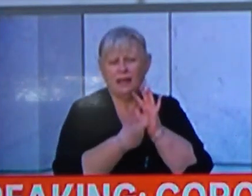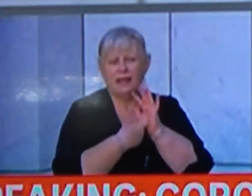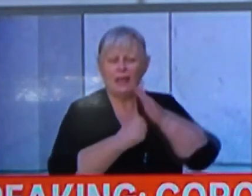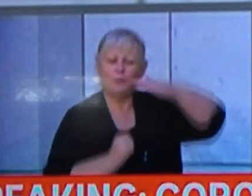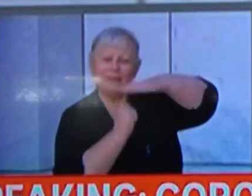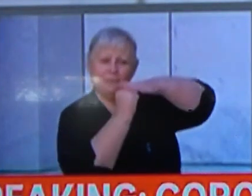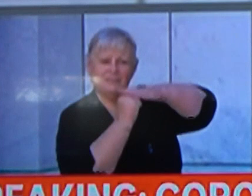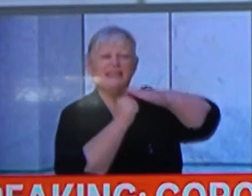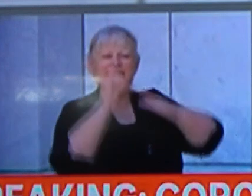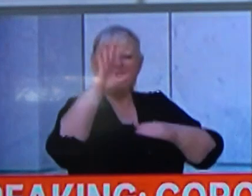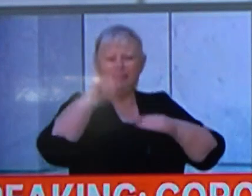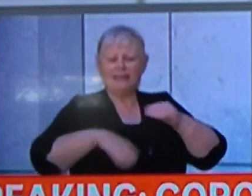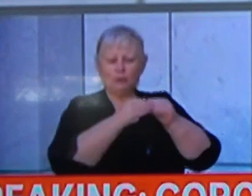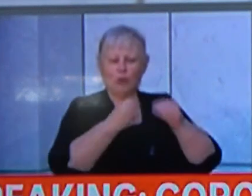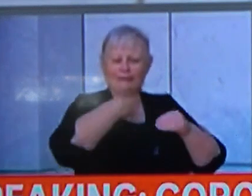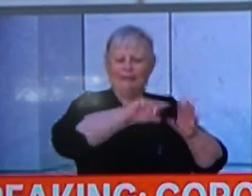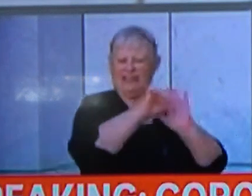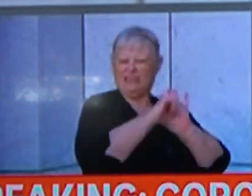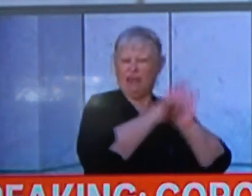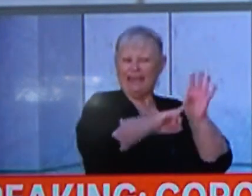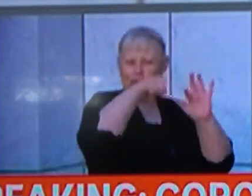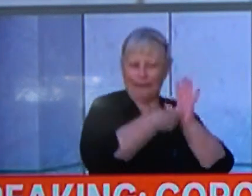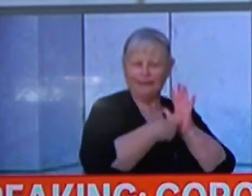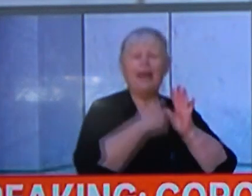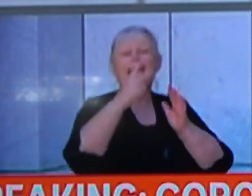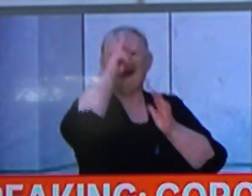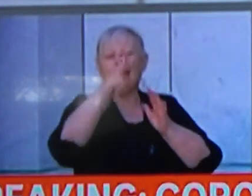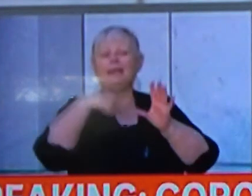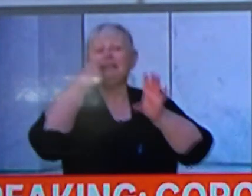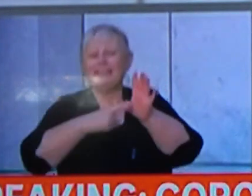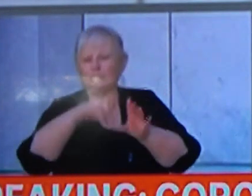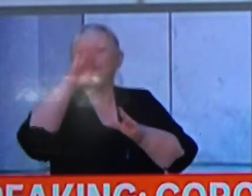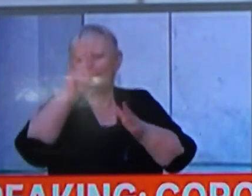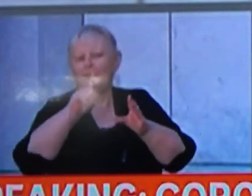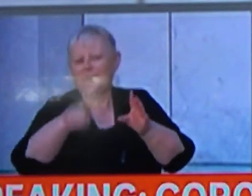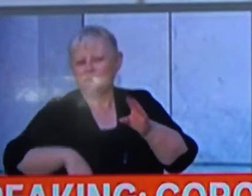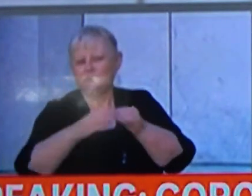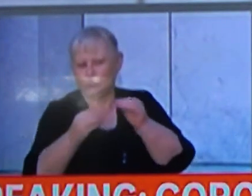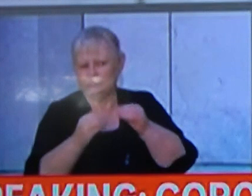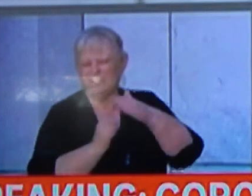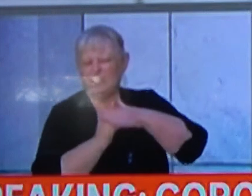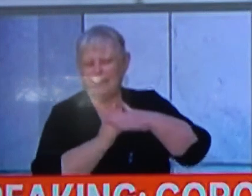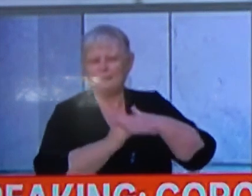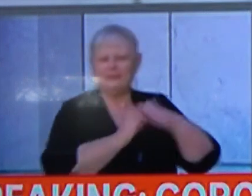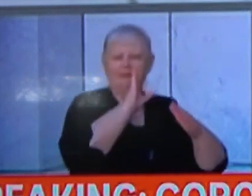at $10,000 this financial year and a further $10,000 next financial